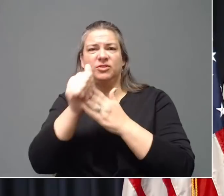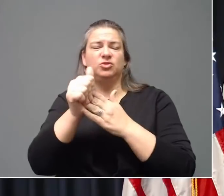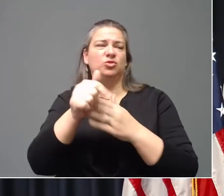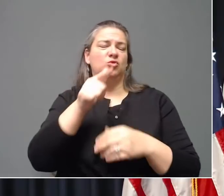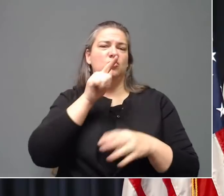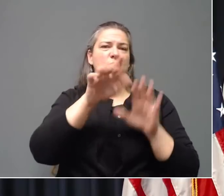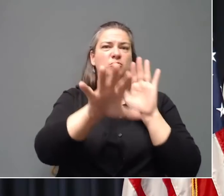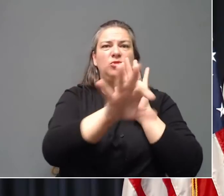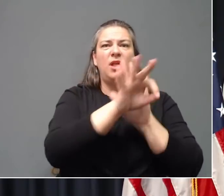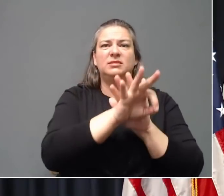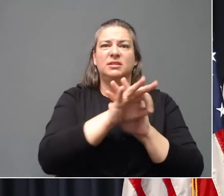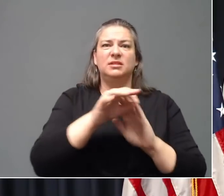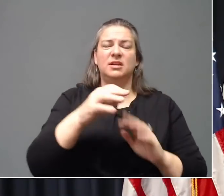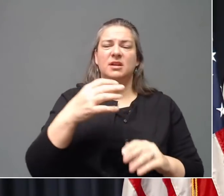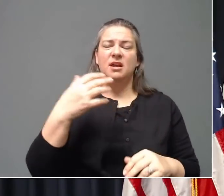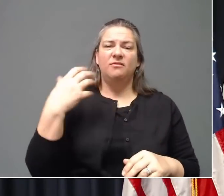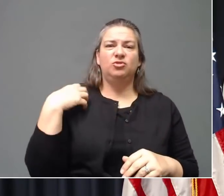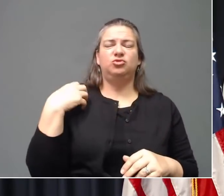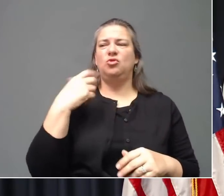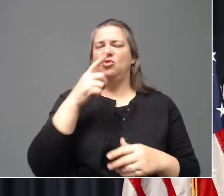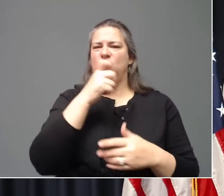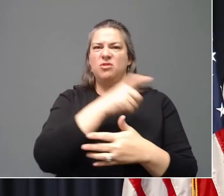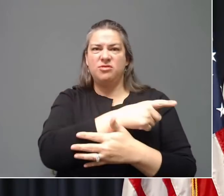duty to this country,